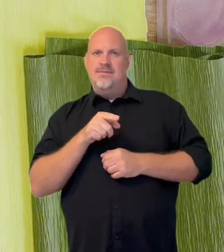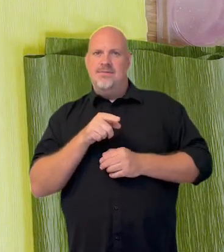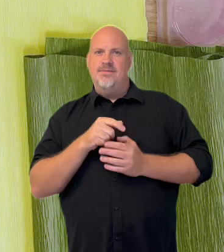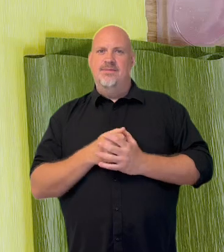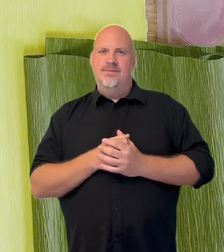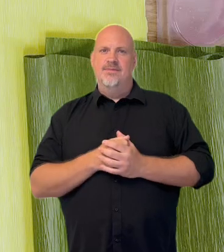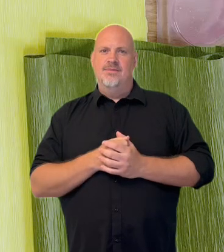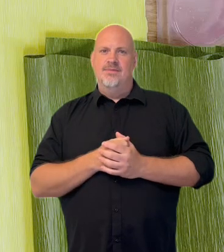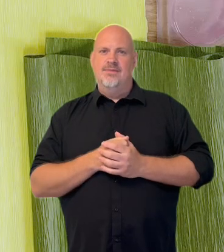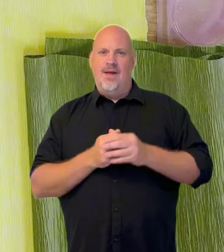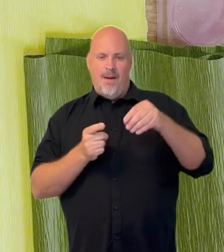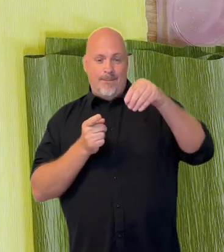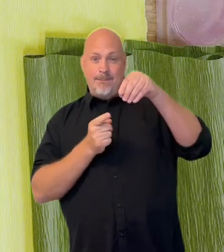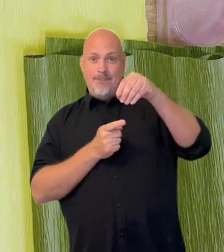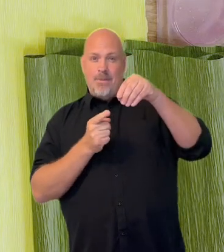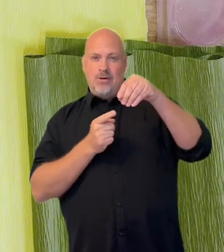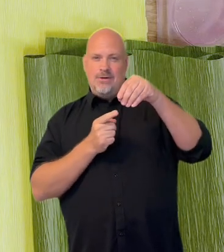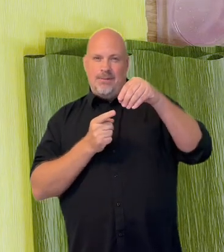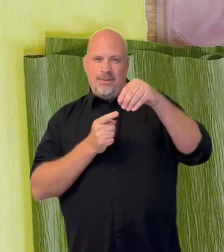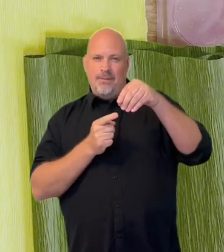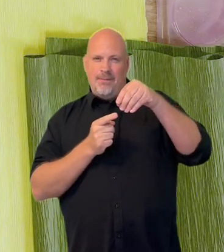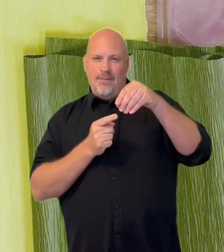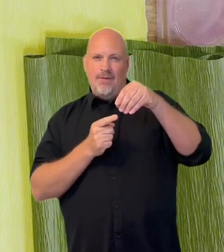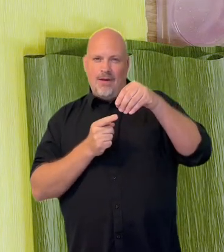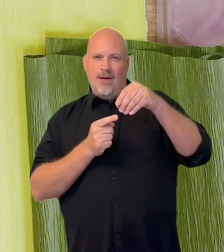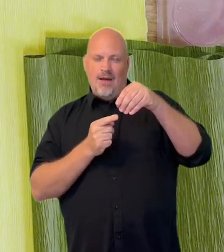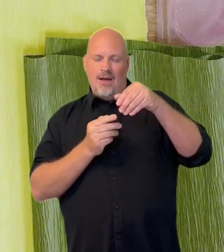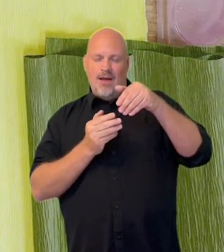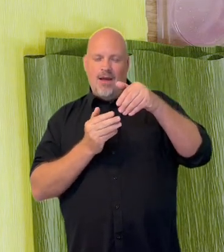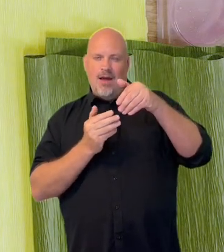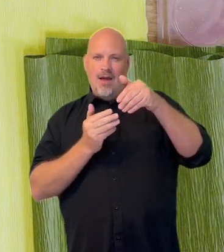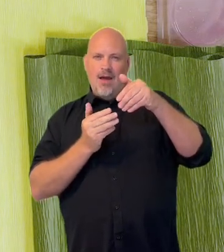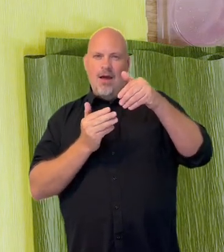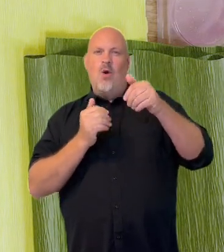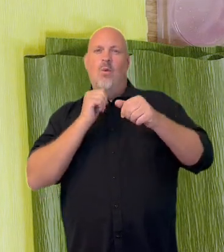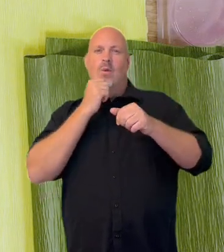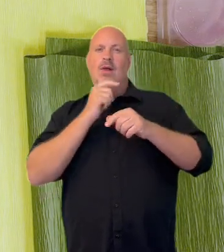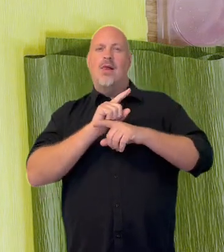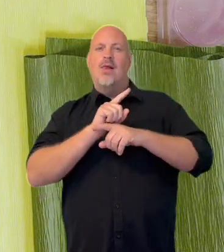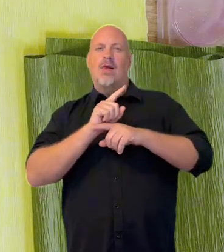than the bottom, ever so slightly, but it develops over time.